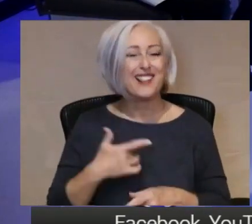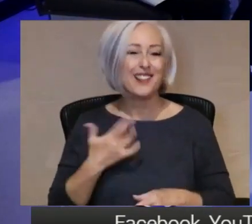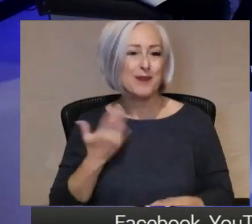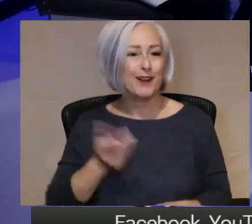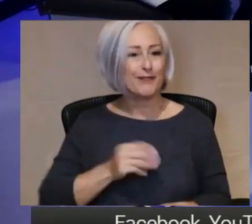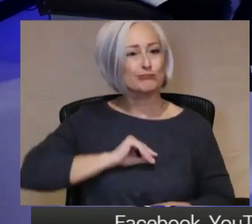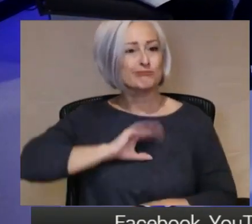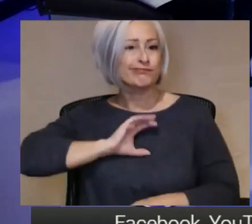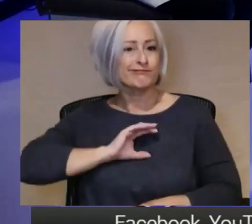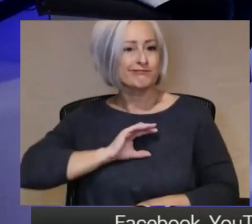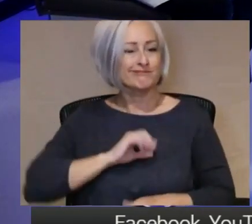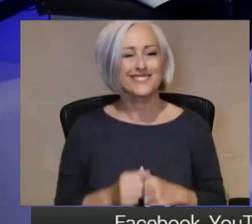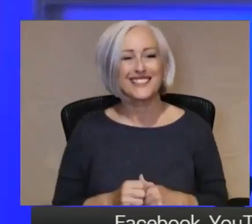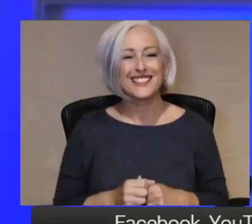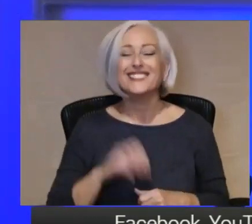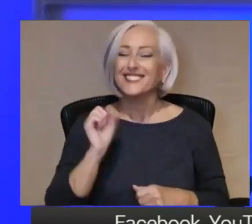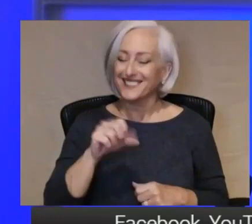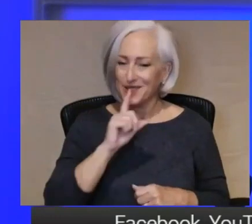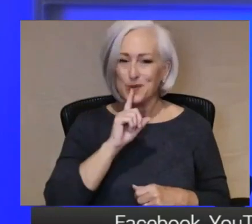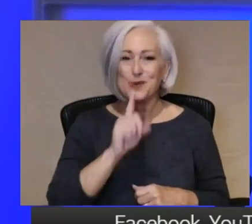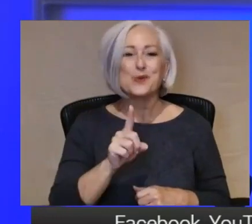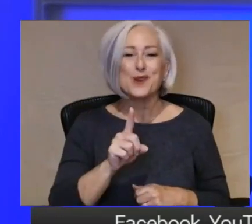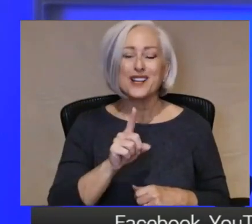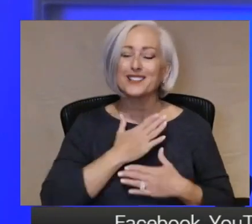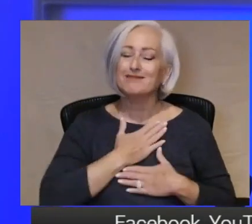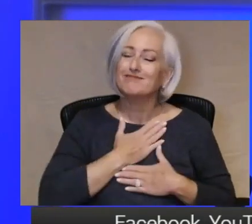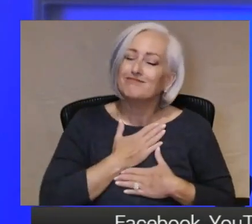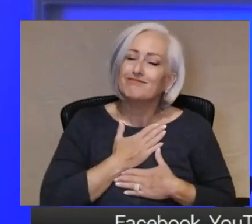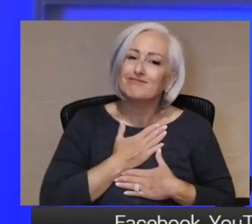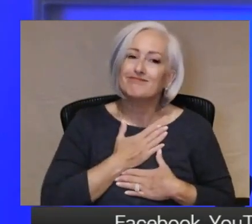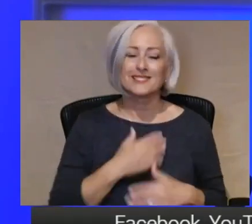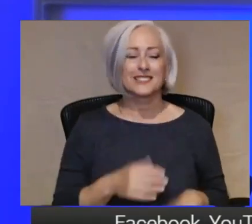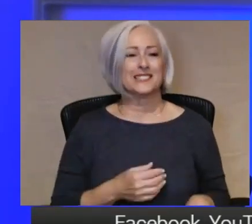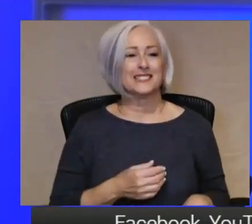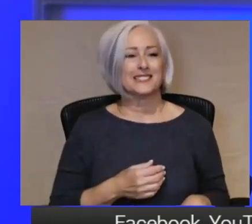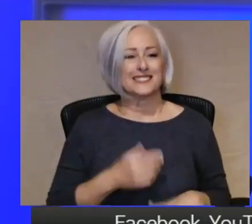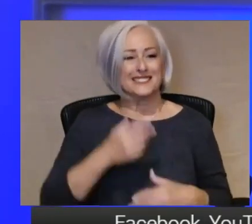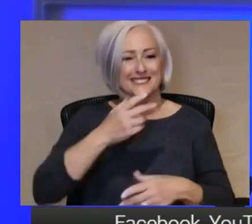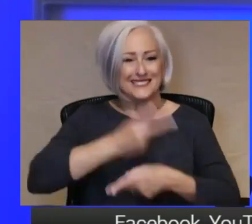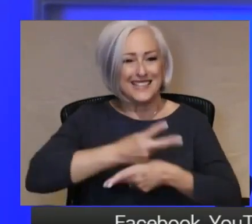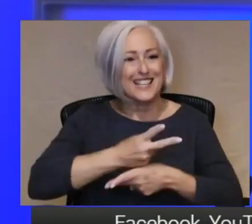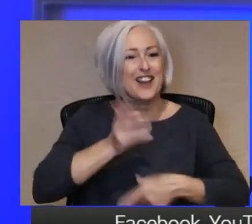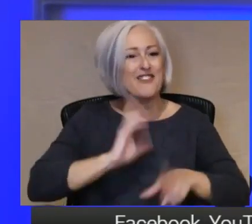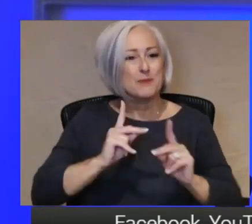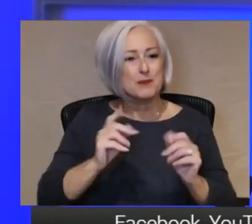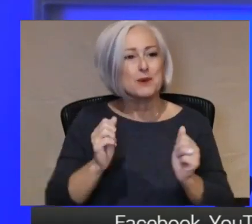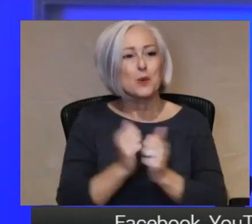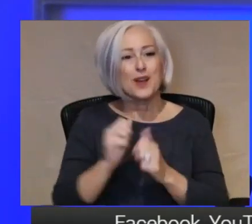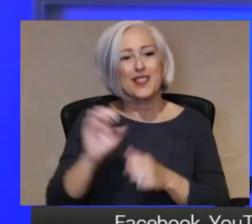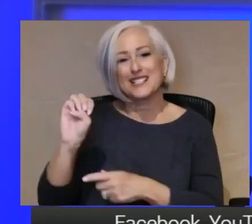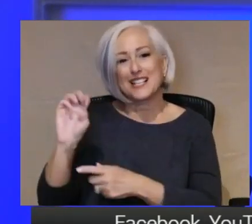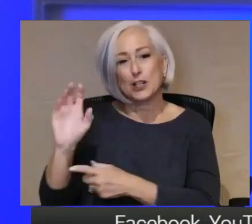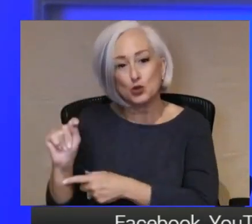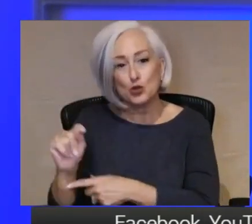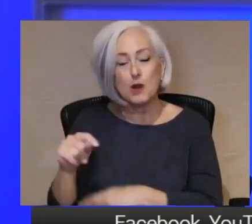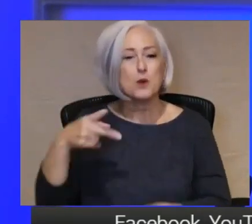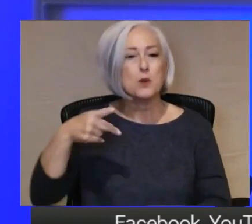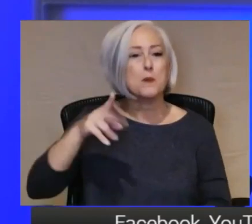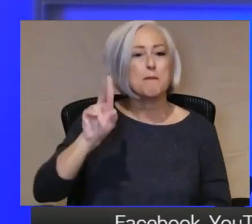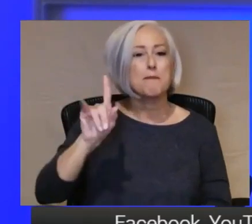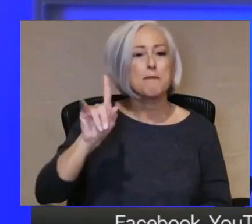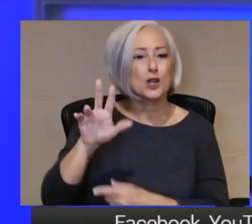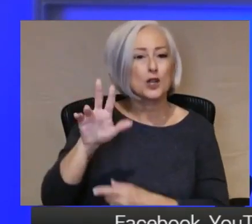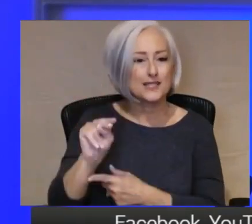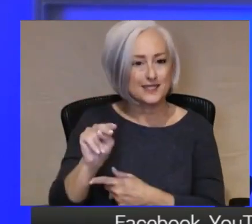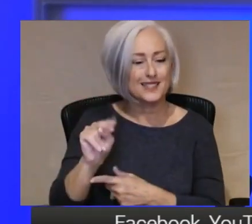Yeah, it's very rewarding. Treating people who have essential tremor, Parkinson's disease, it's a very